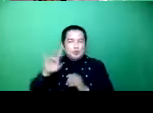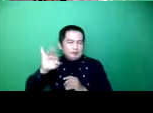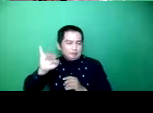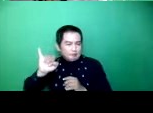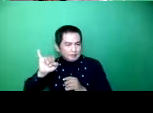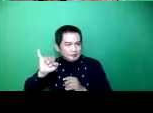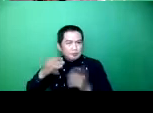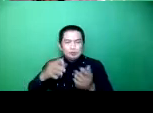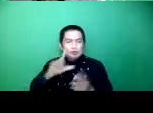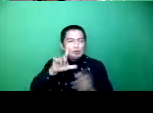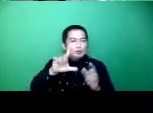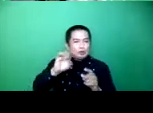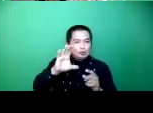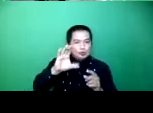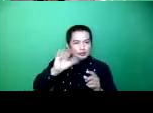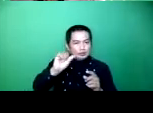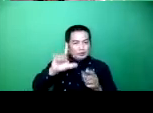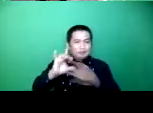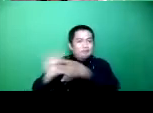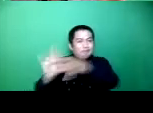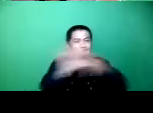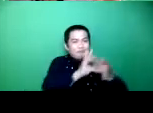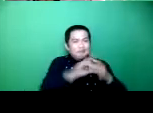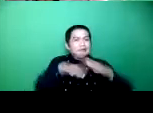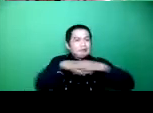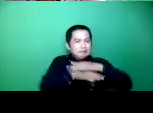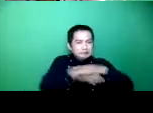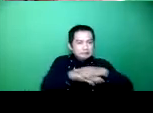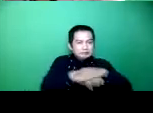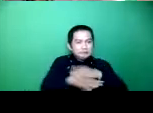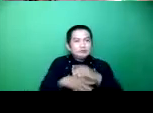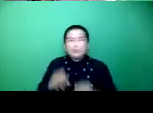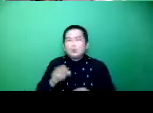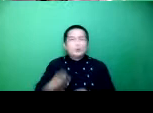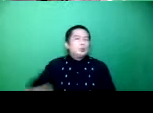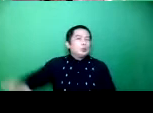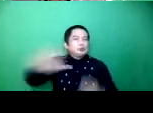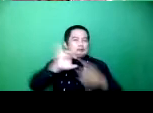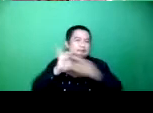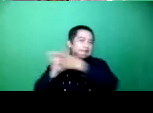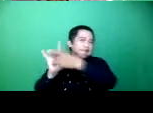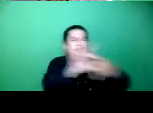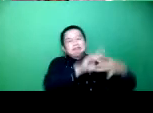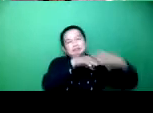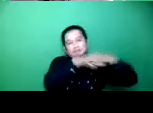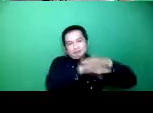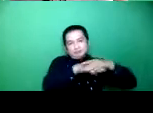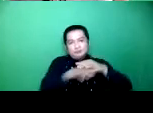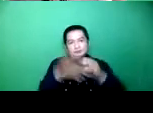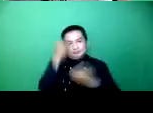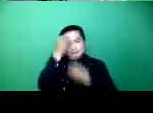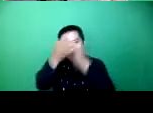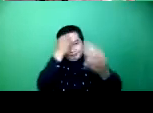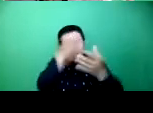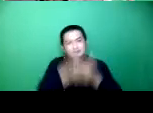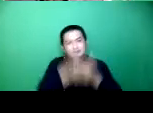connection. And if anyone in the world can access the internet, they have access to a whole range of information. And when you